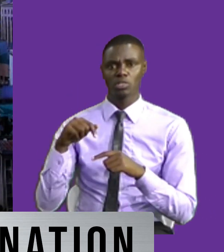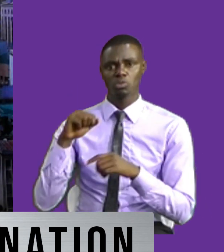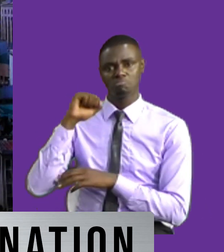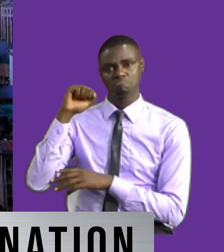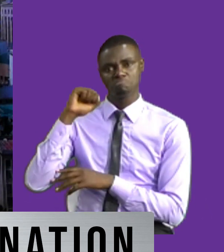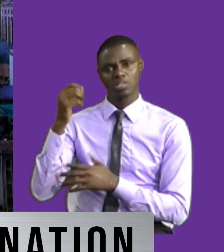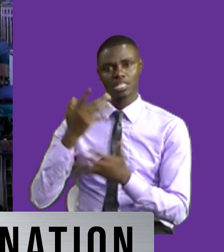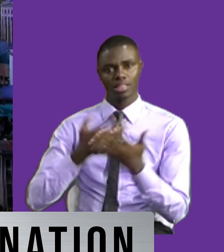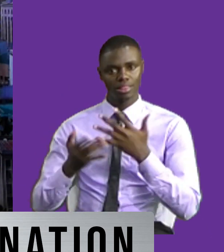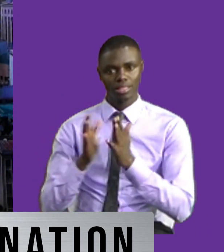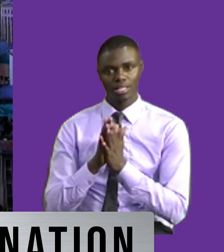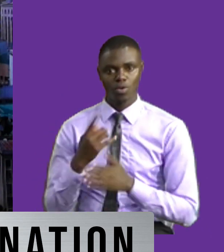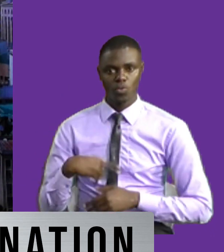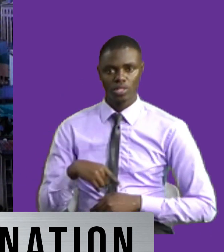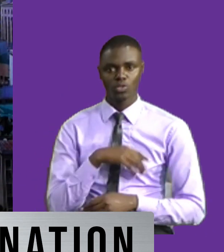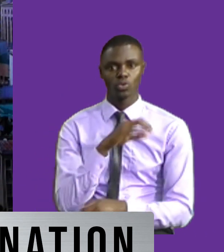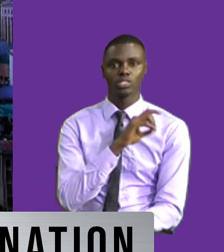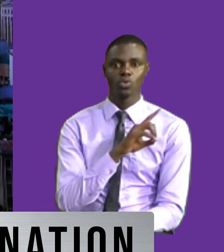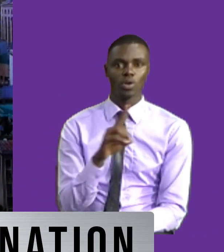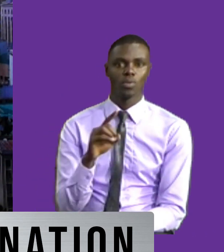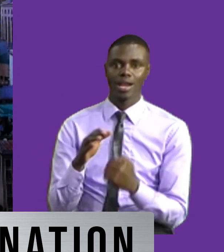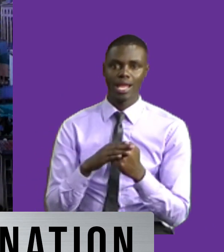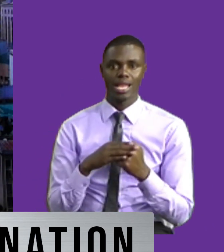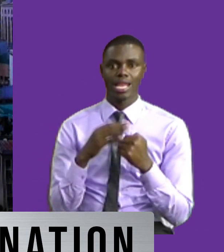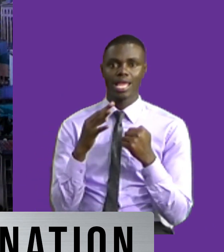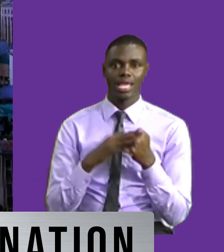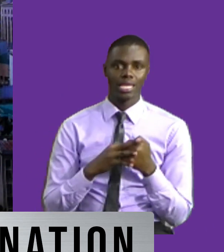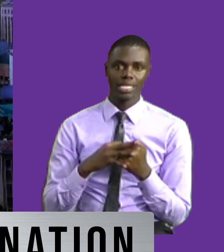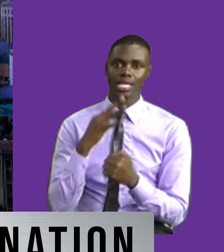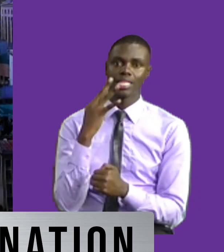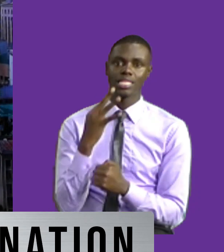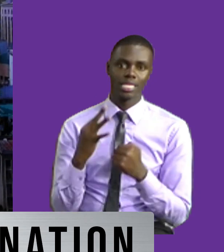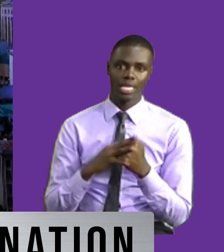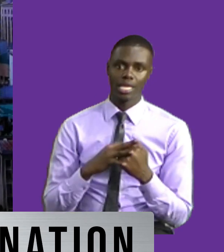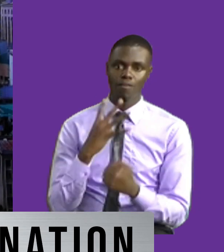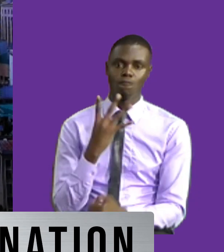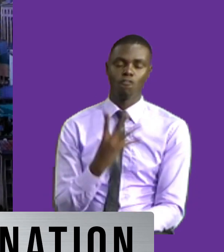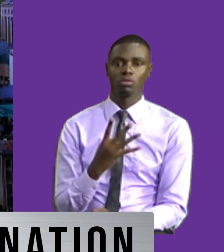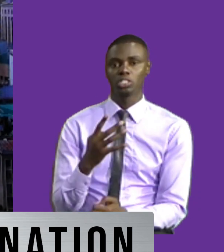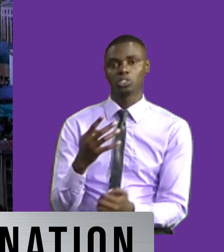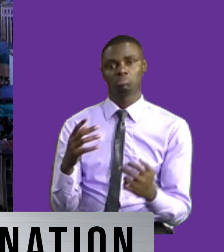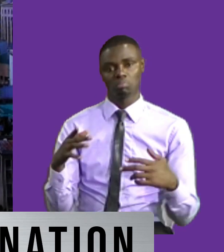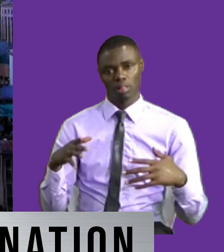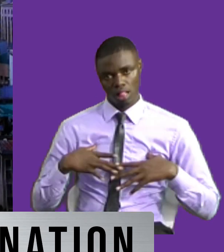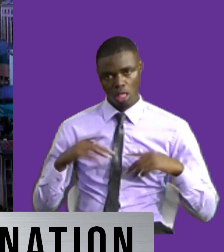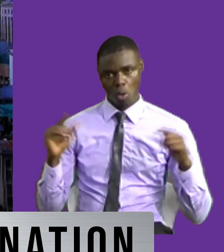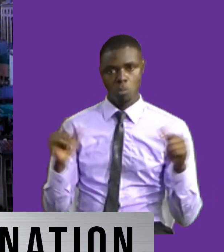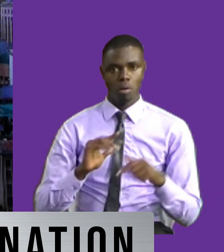Siasa with us on 0111 980384. See you after the break.